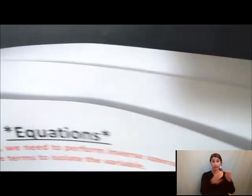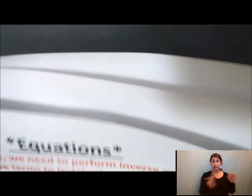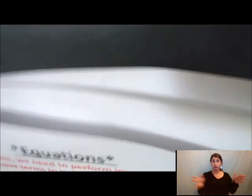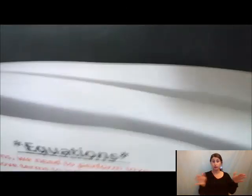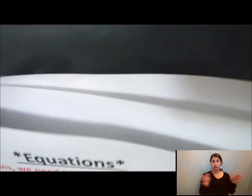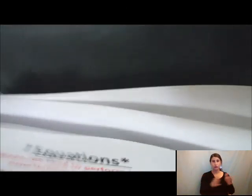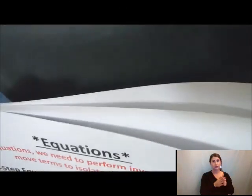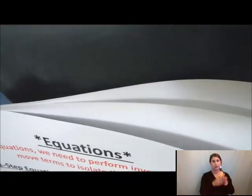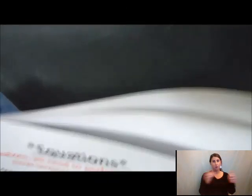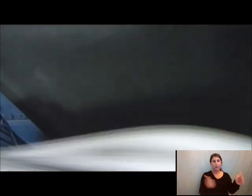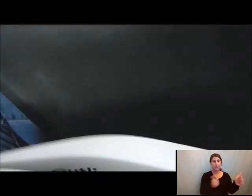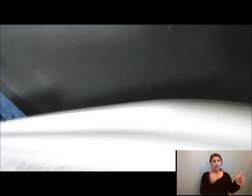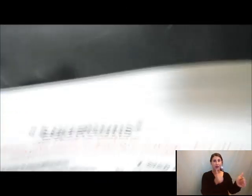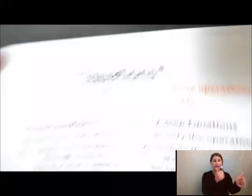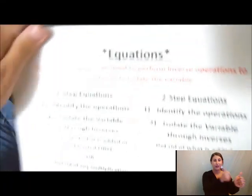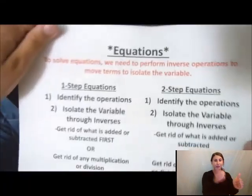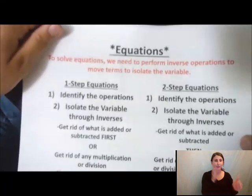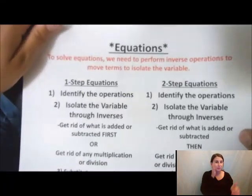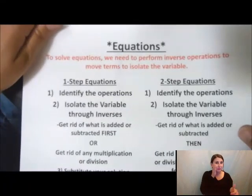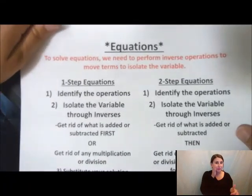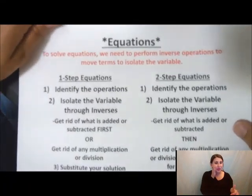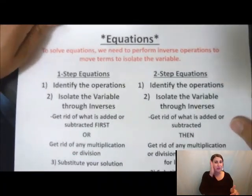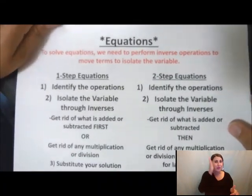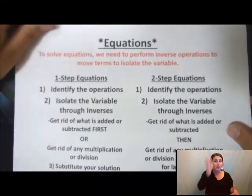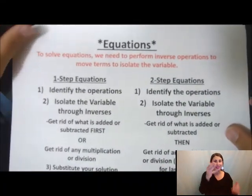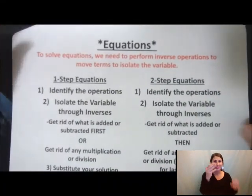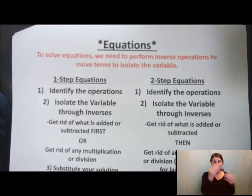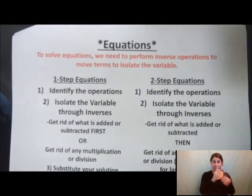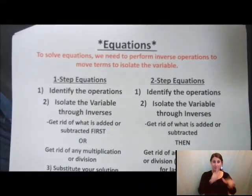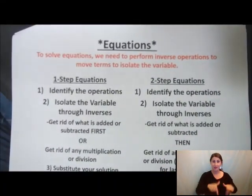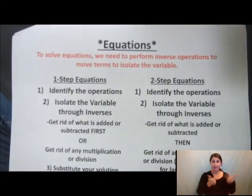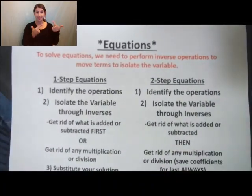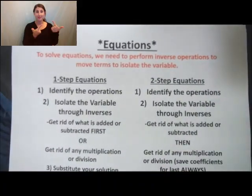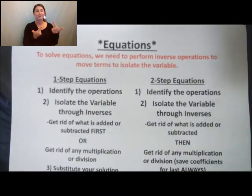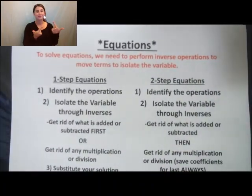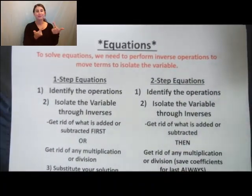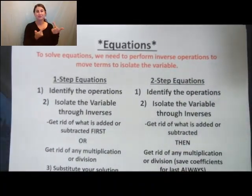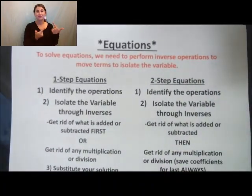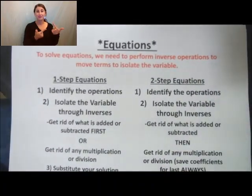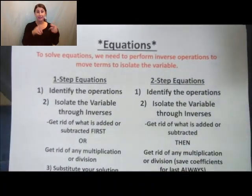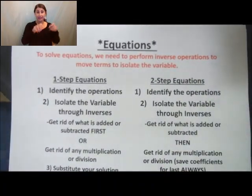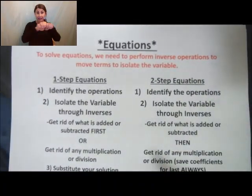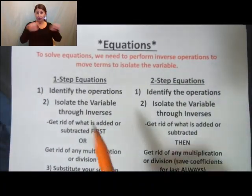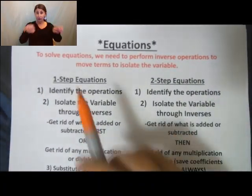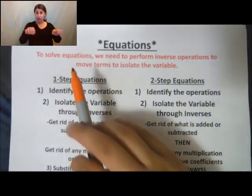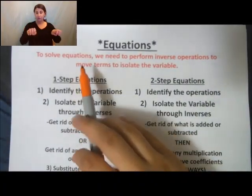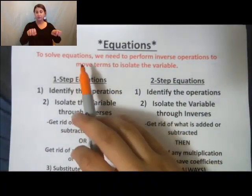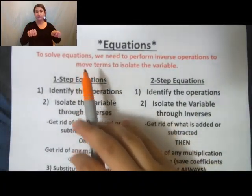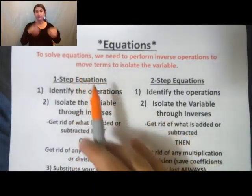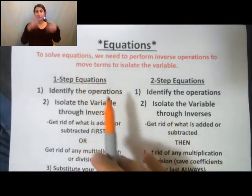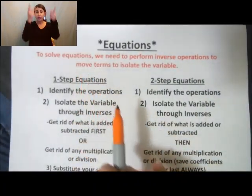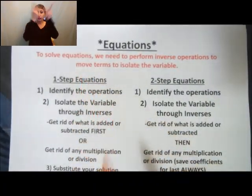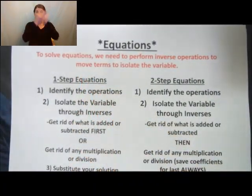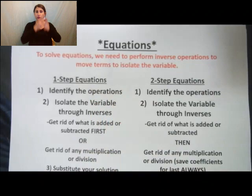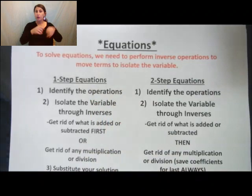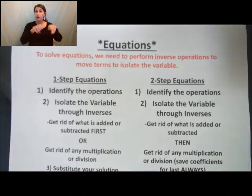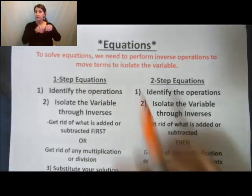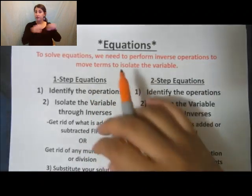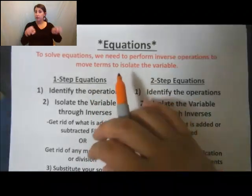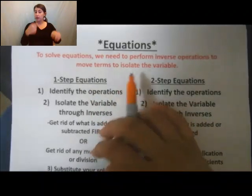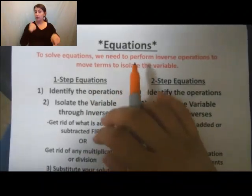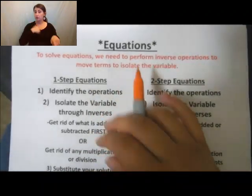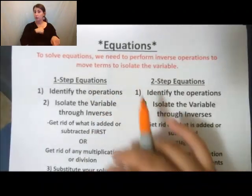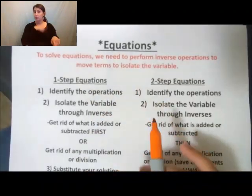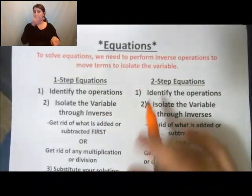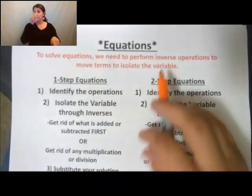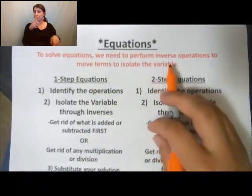Integers will follow you for the rest of your math life career. All right, equations. To solve equations,